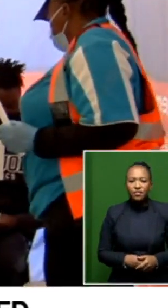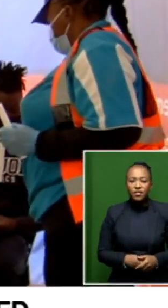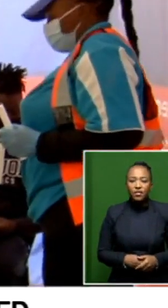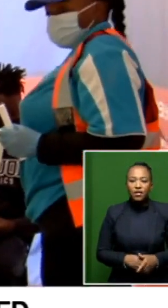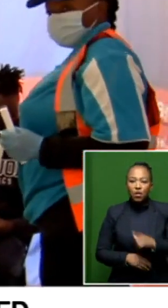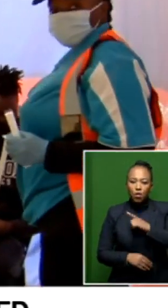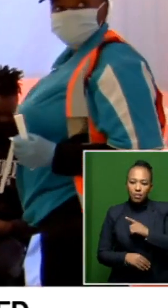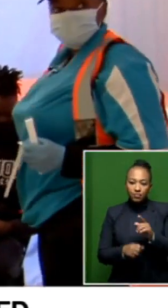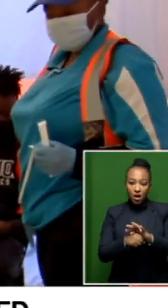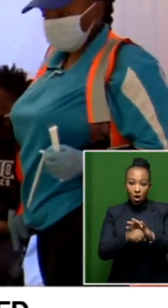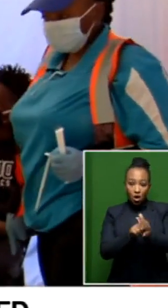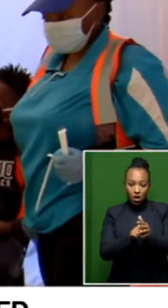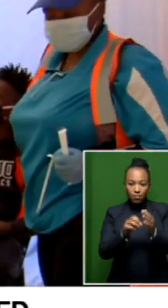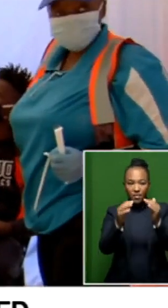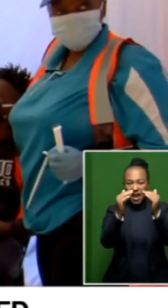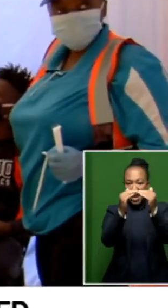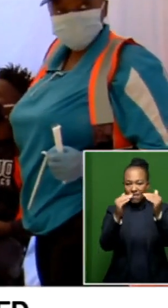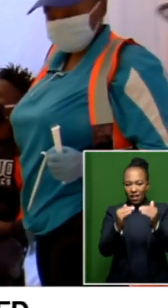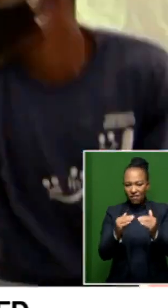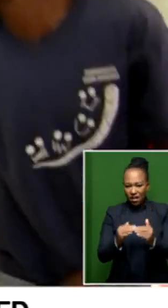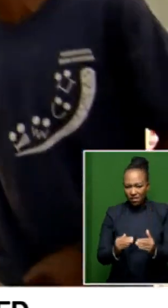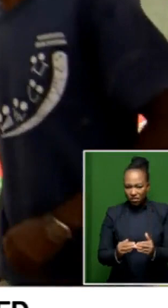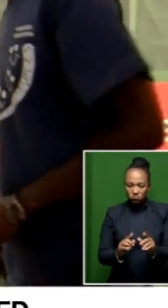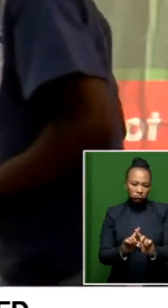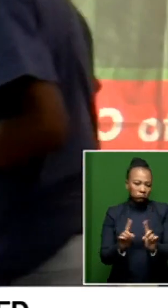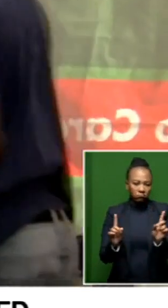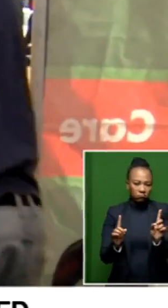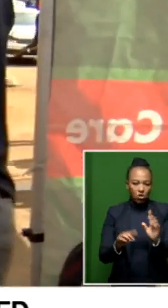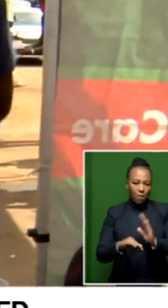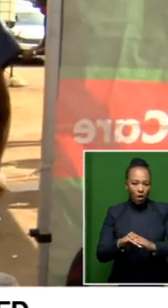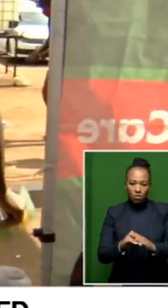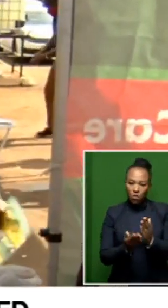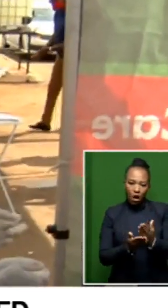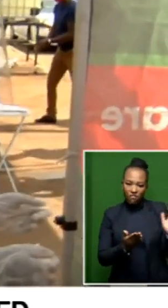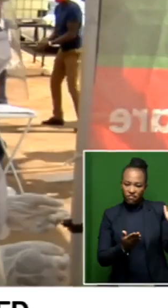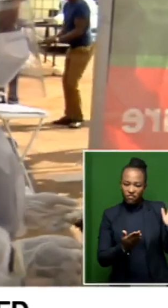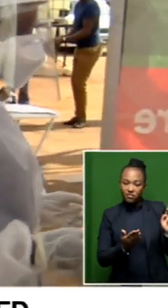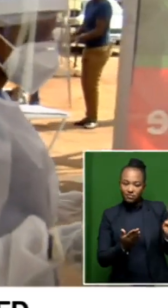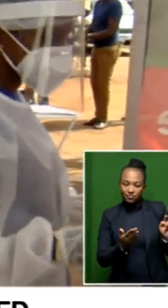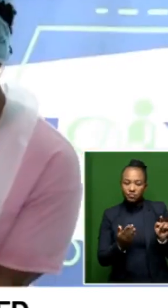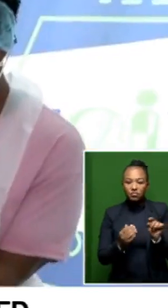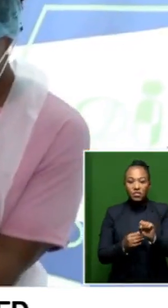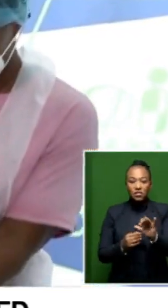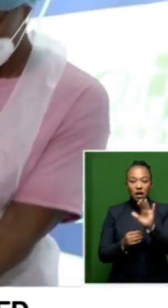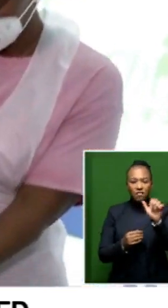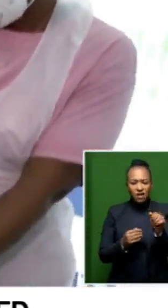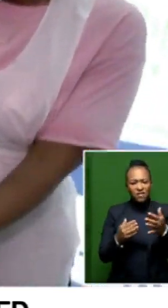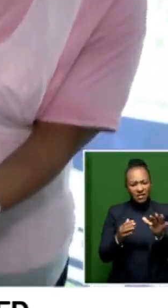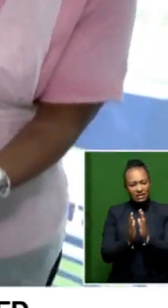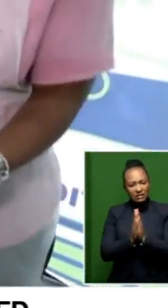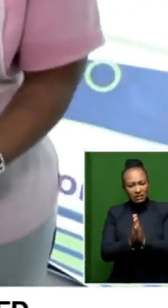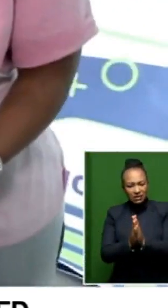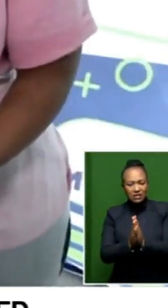the coronavirus alert levels will no longer apply. He also urged South Africans to take